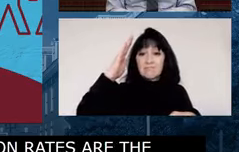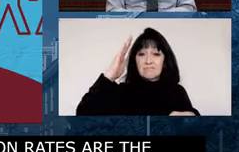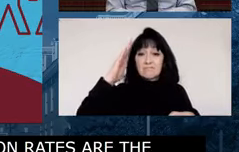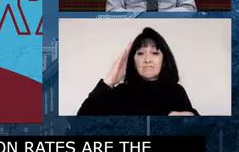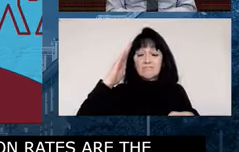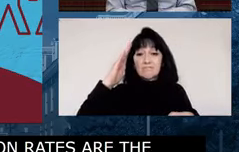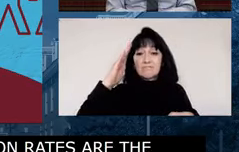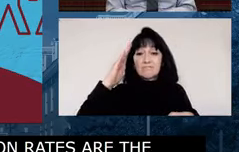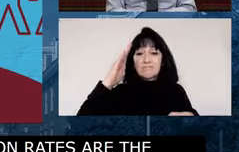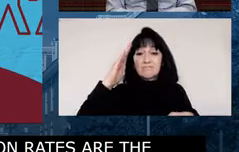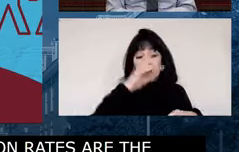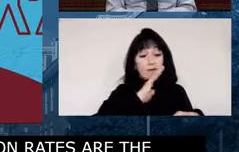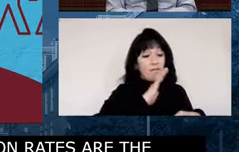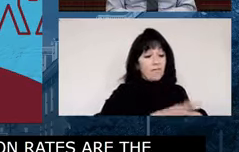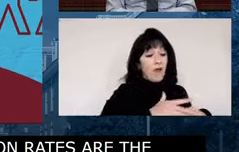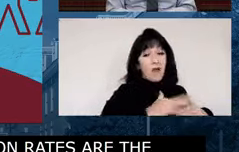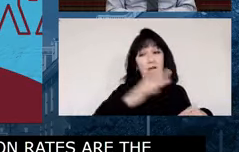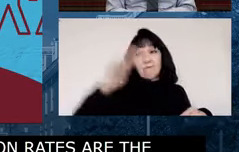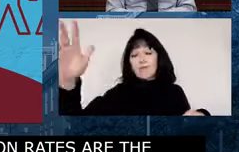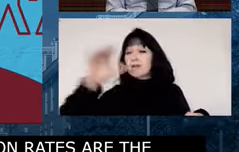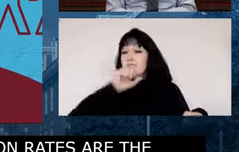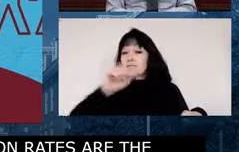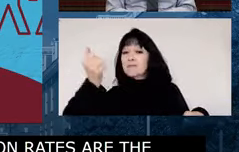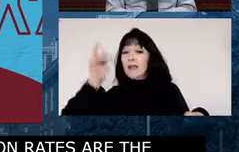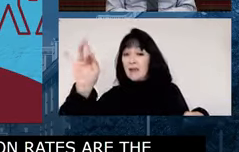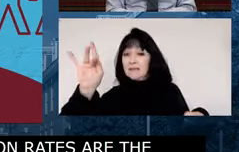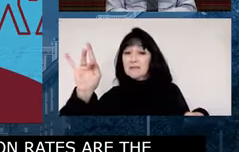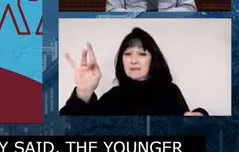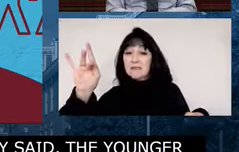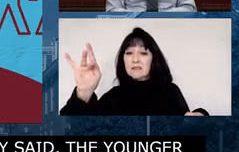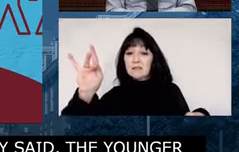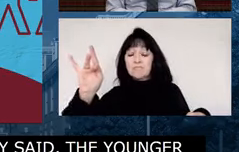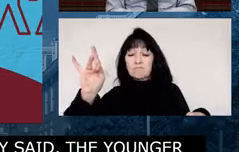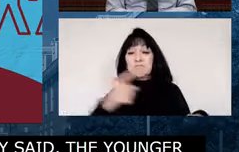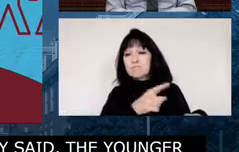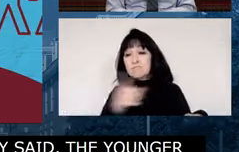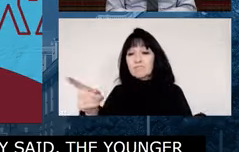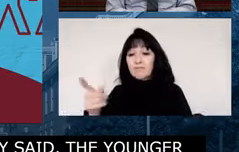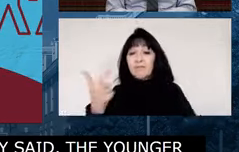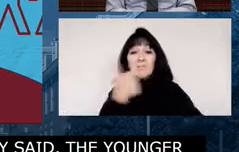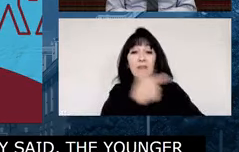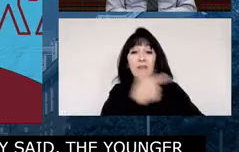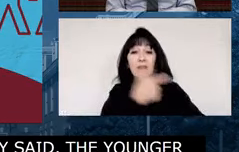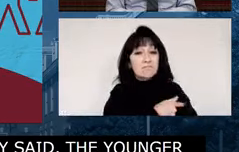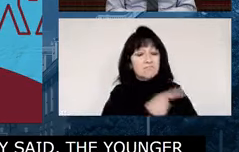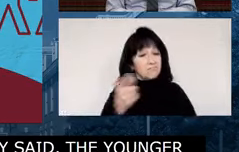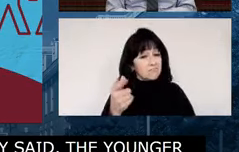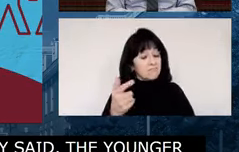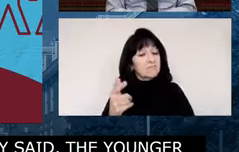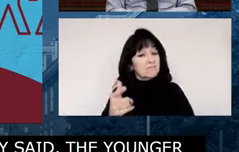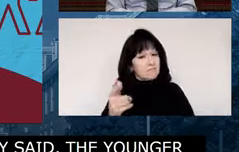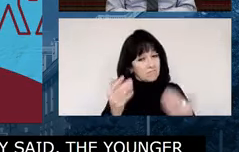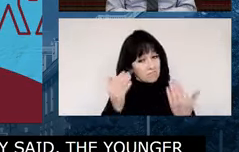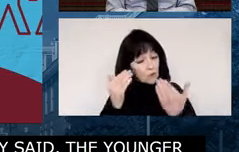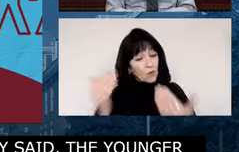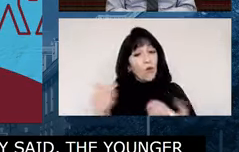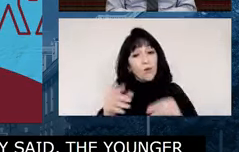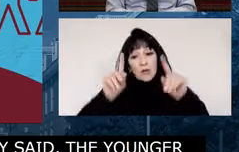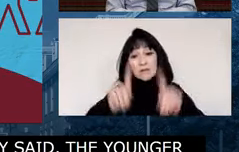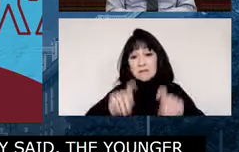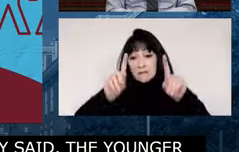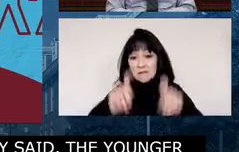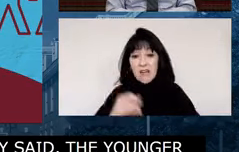age 18. So get those vaccinations and get tested if you need to. We still have those